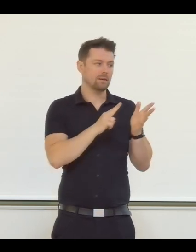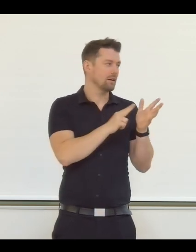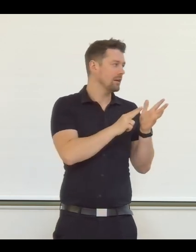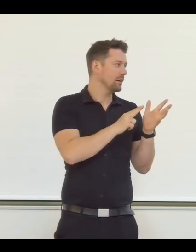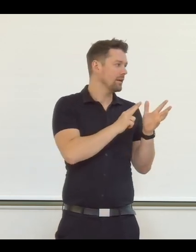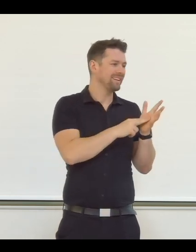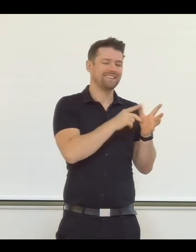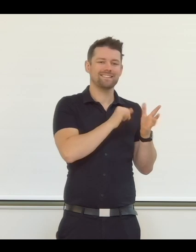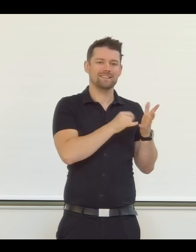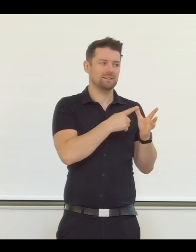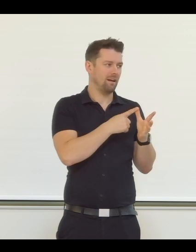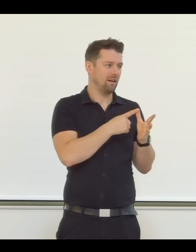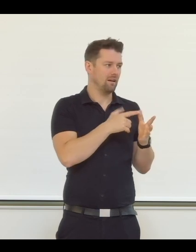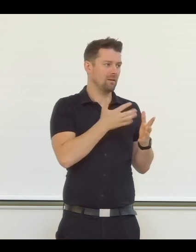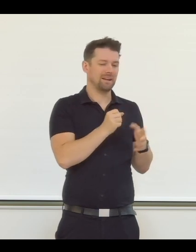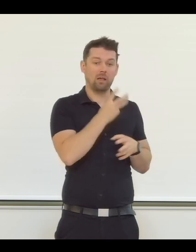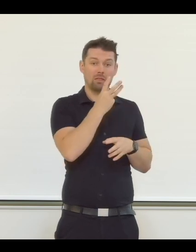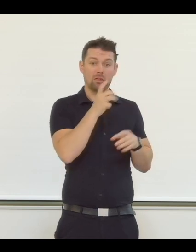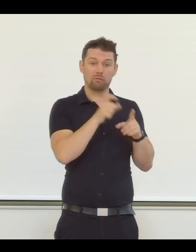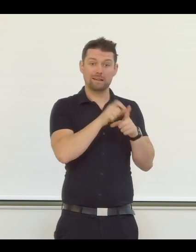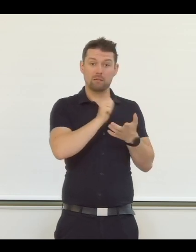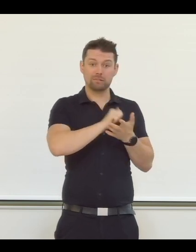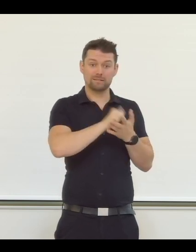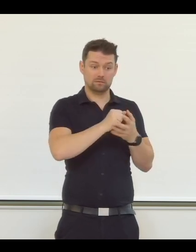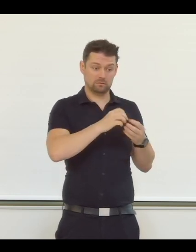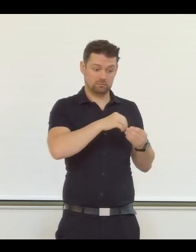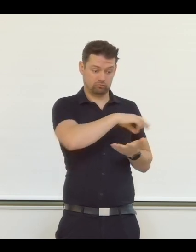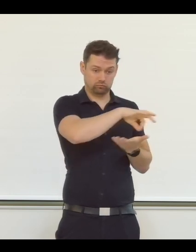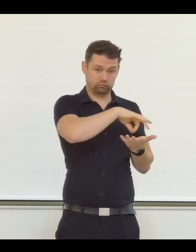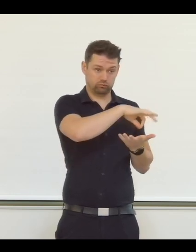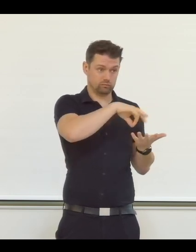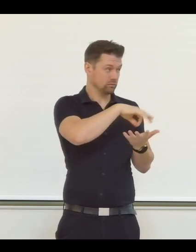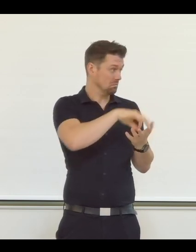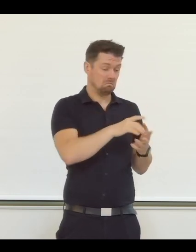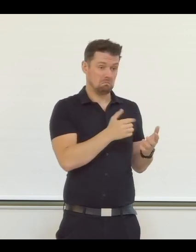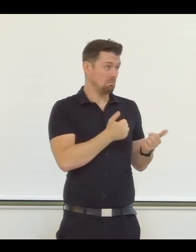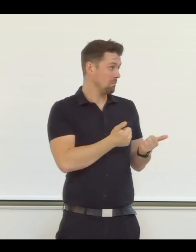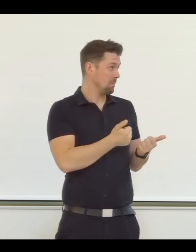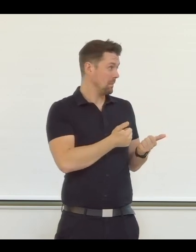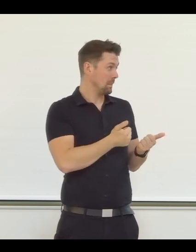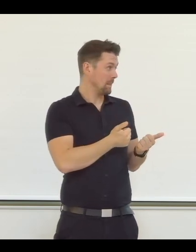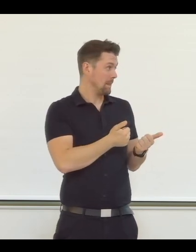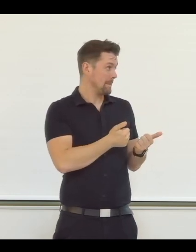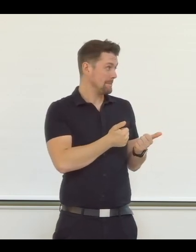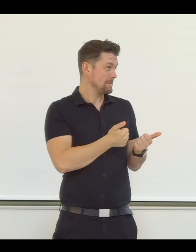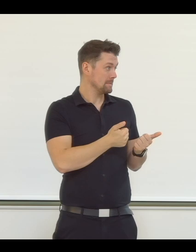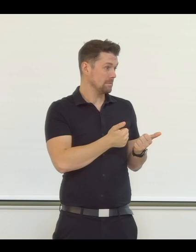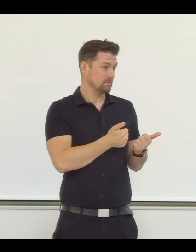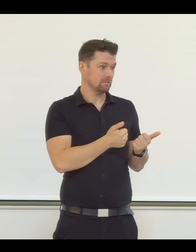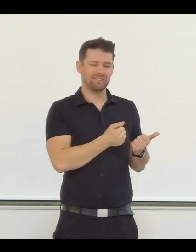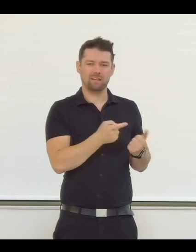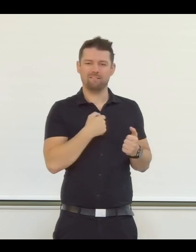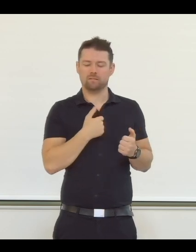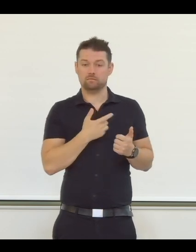a habitat 3D printed, which is cool, which has a lot of advantages over having a pre-assembled